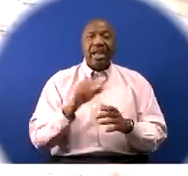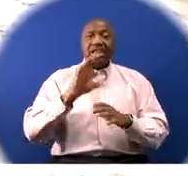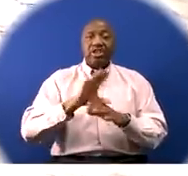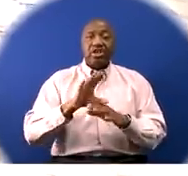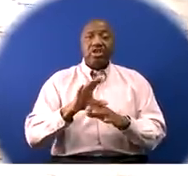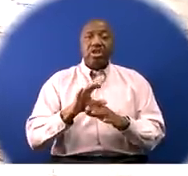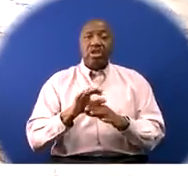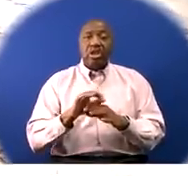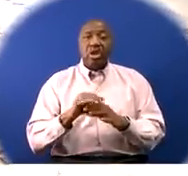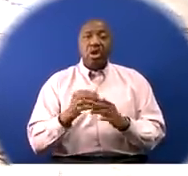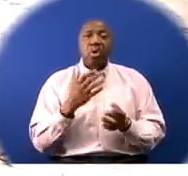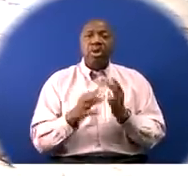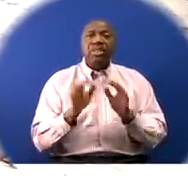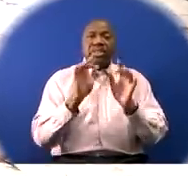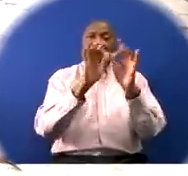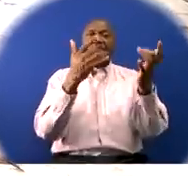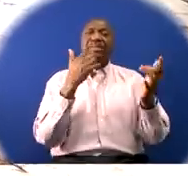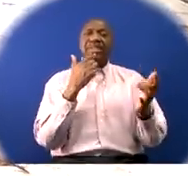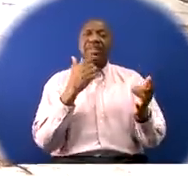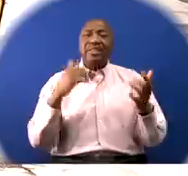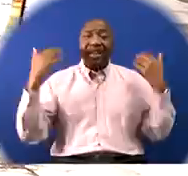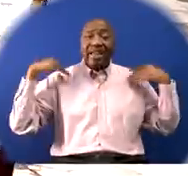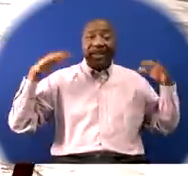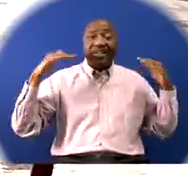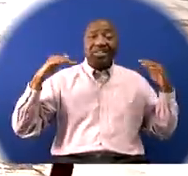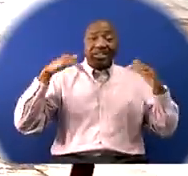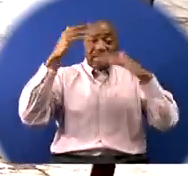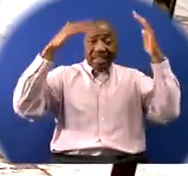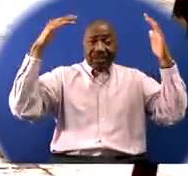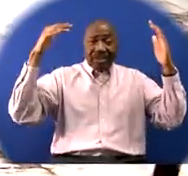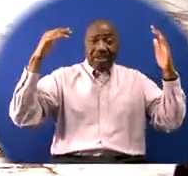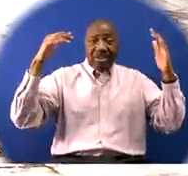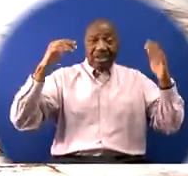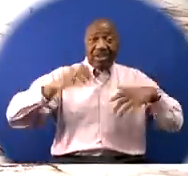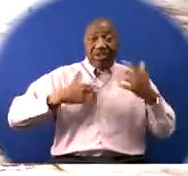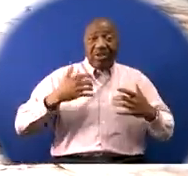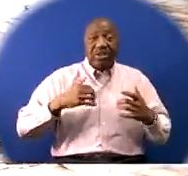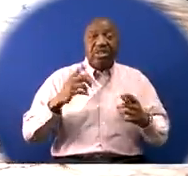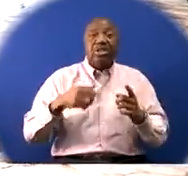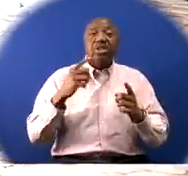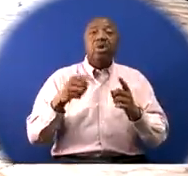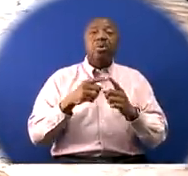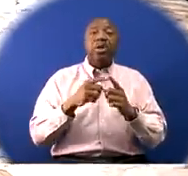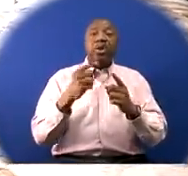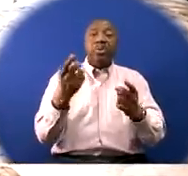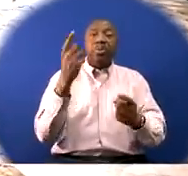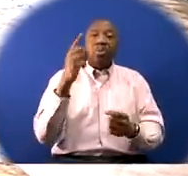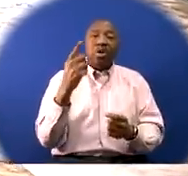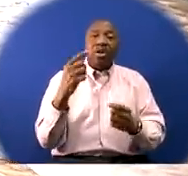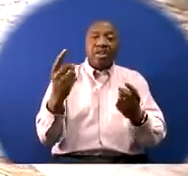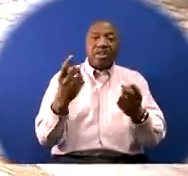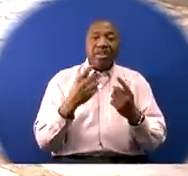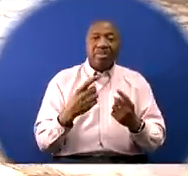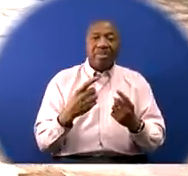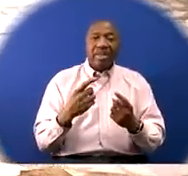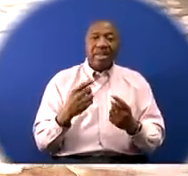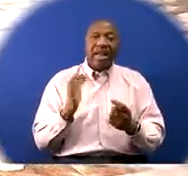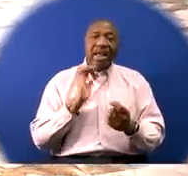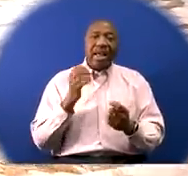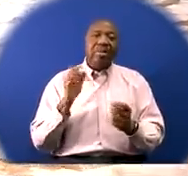The Bible says, that the angels in heaven rejoice when one comes to repentance. Our sister has